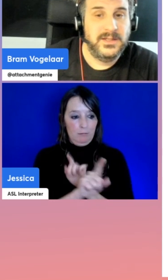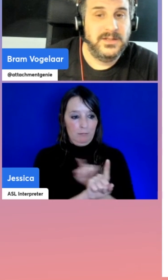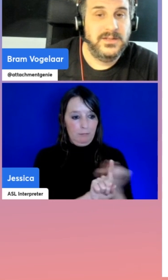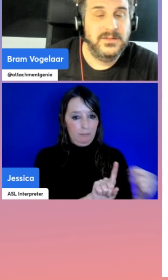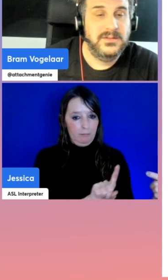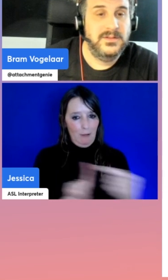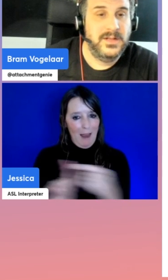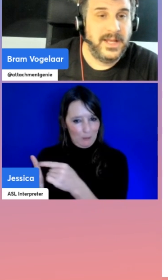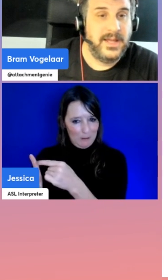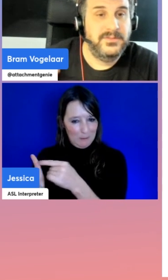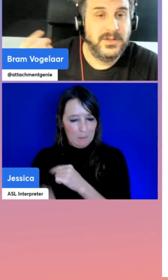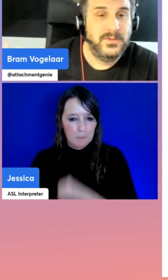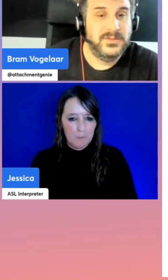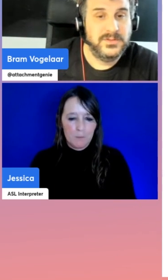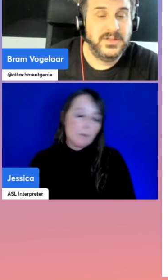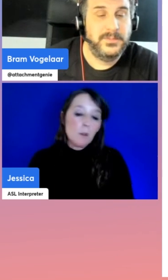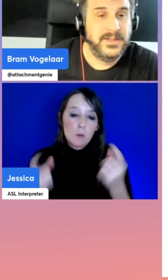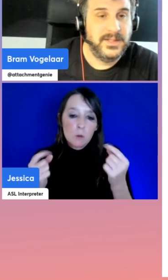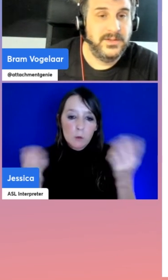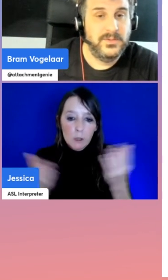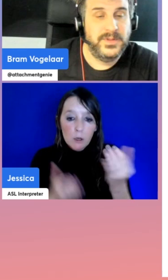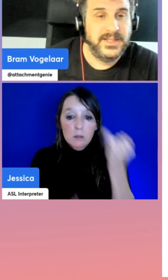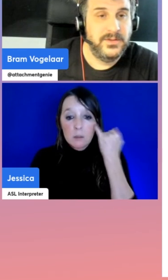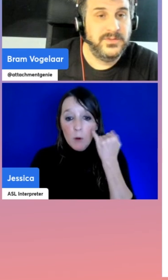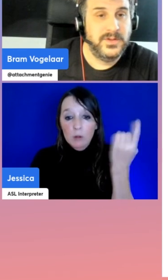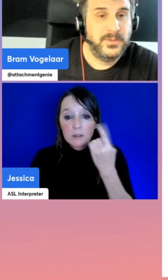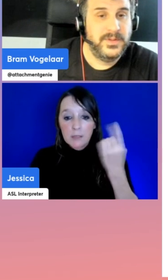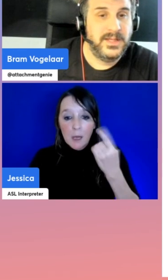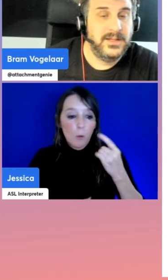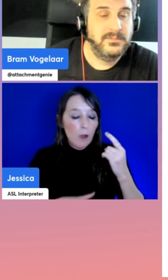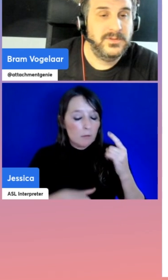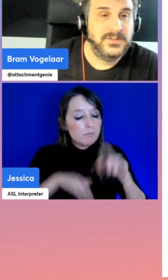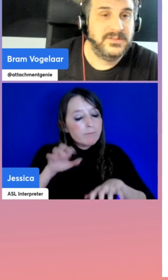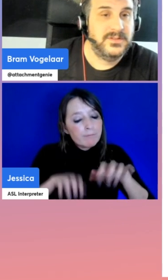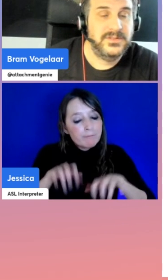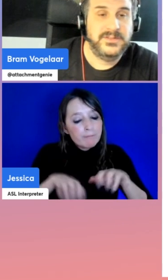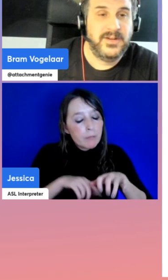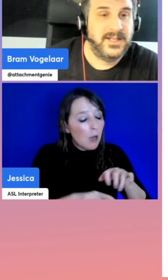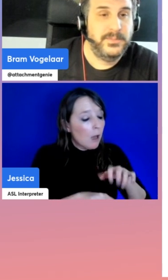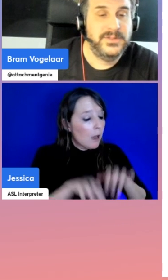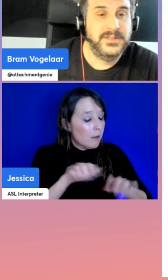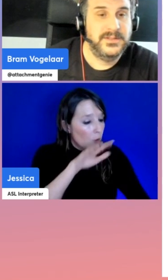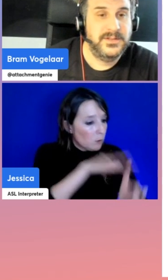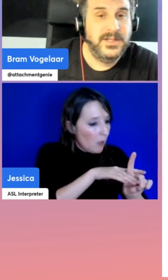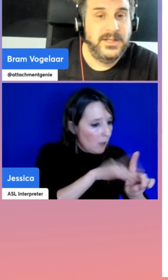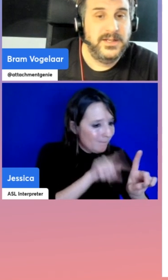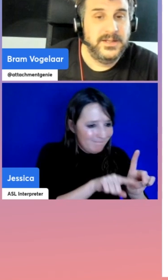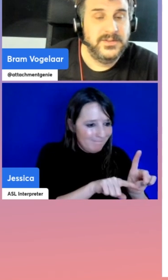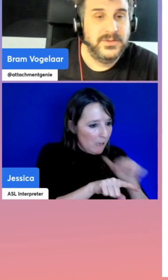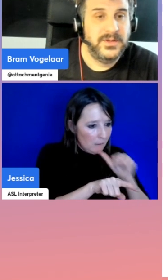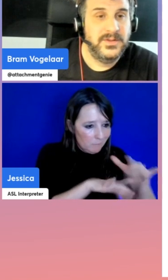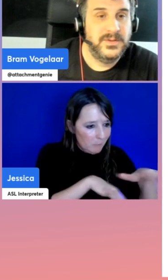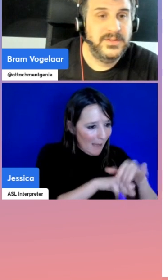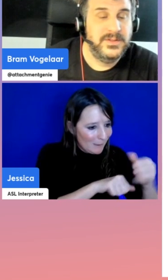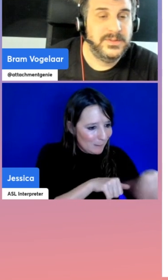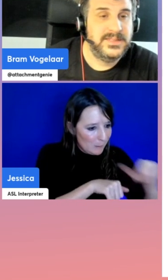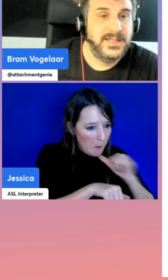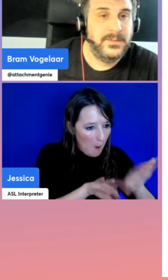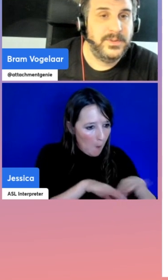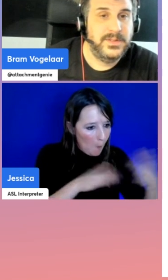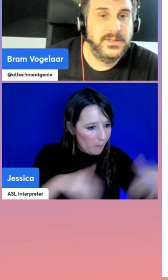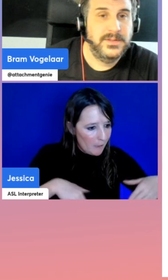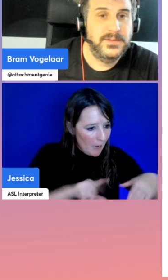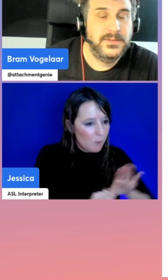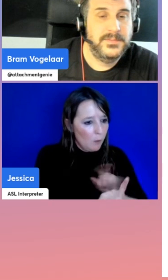do here is, if someone shows up in EU, but EU is not open yet, we're just going to directly point it to our